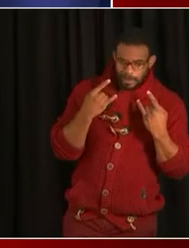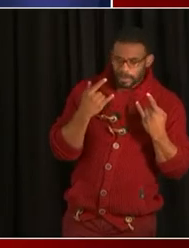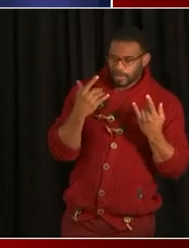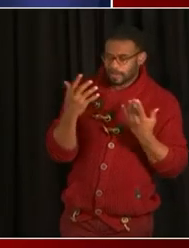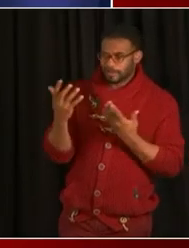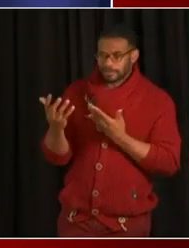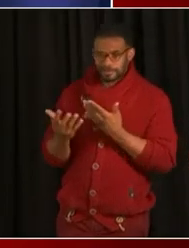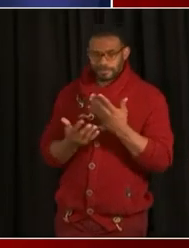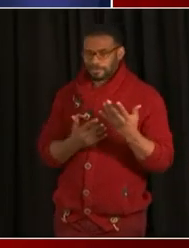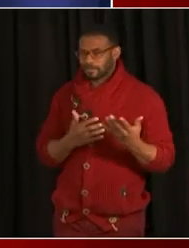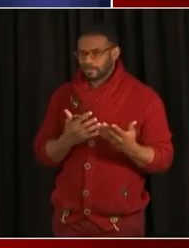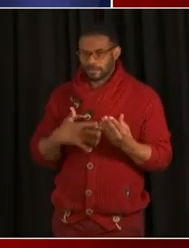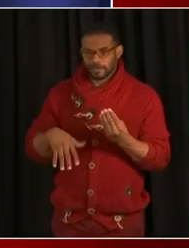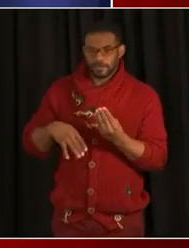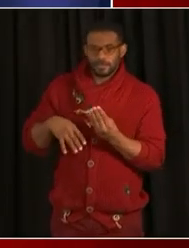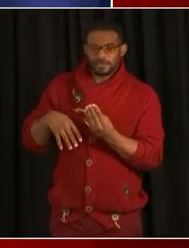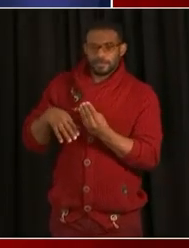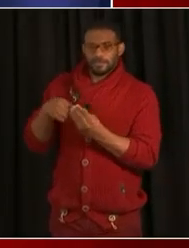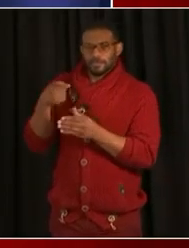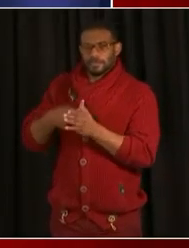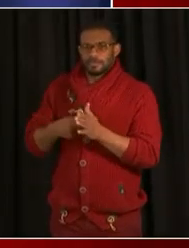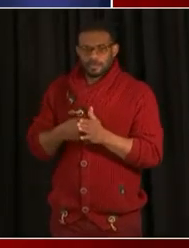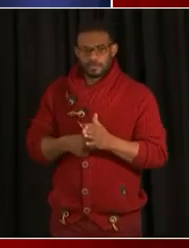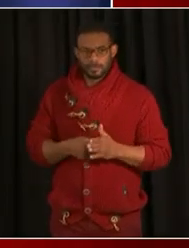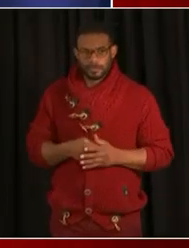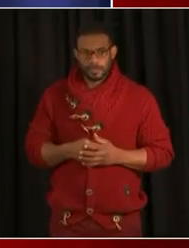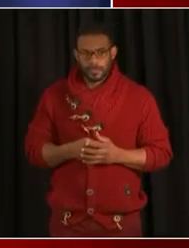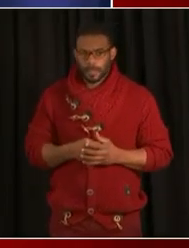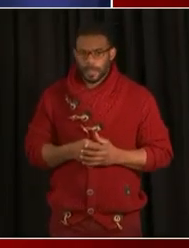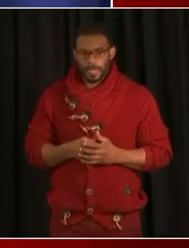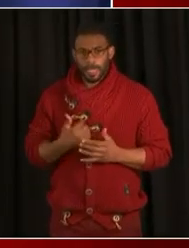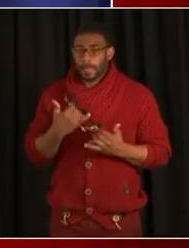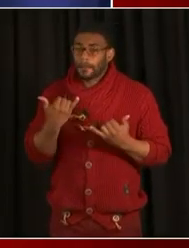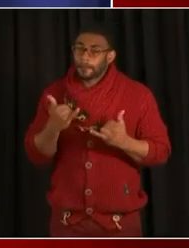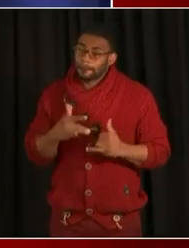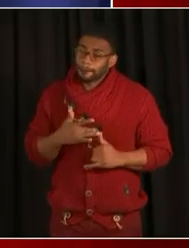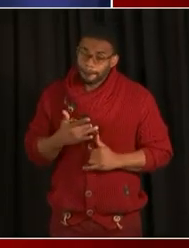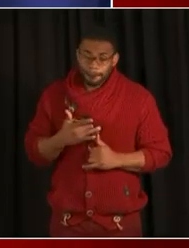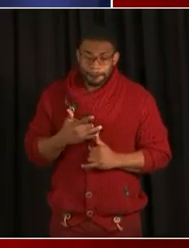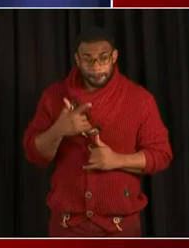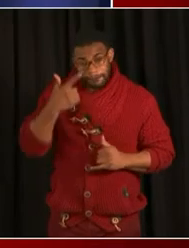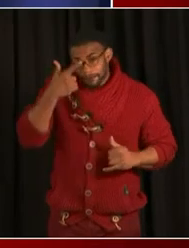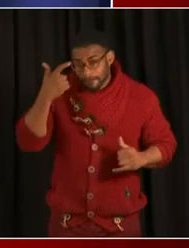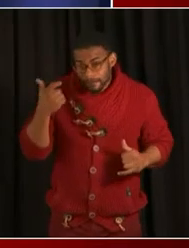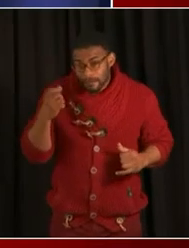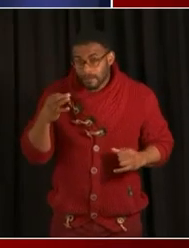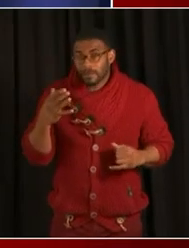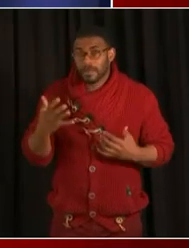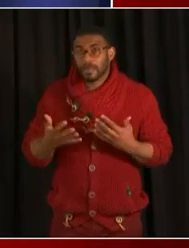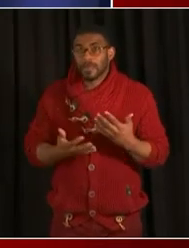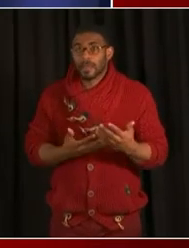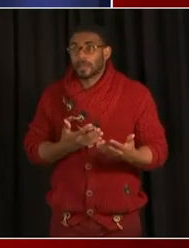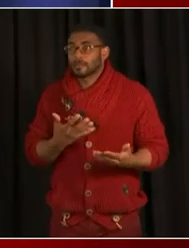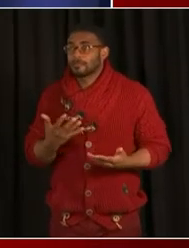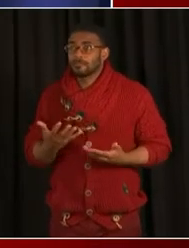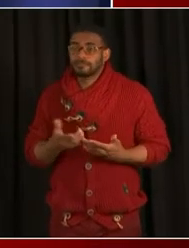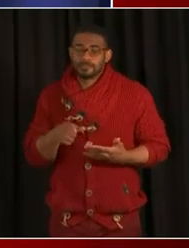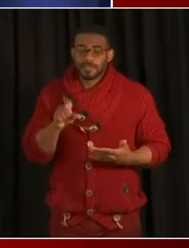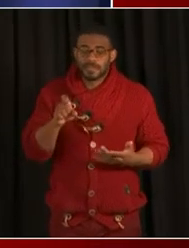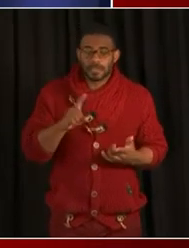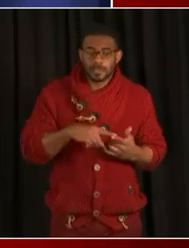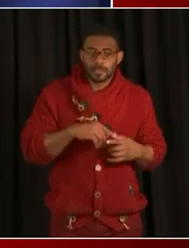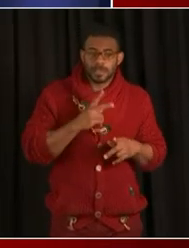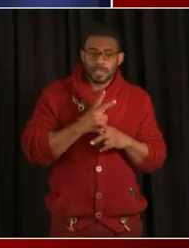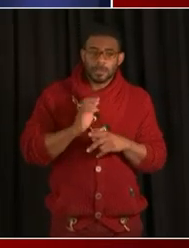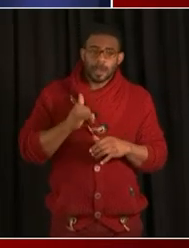on. So it was a lot more expense. We still feel, because of the